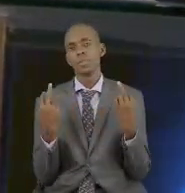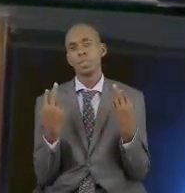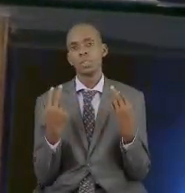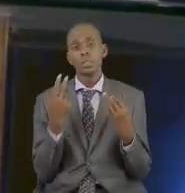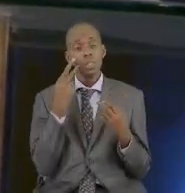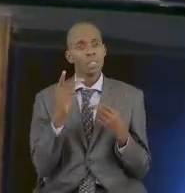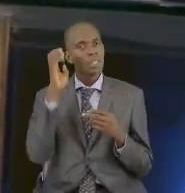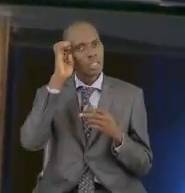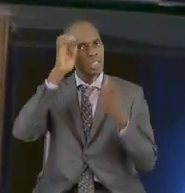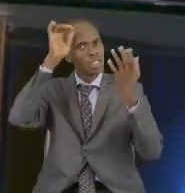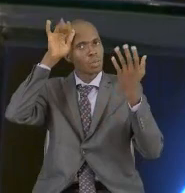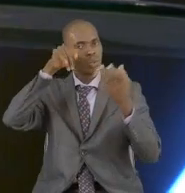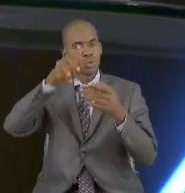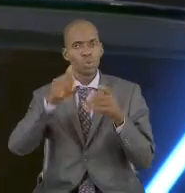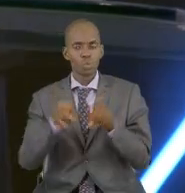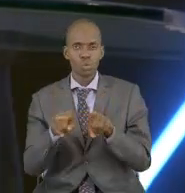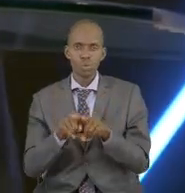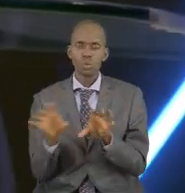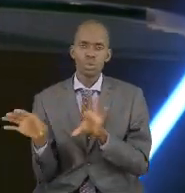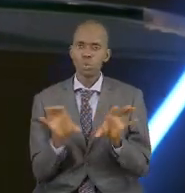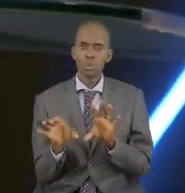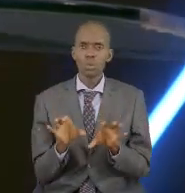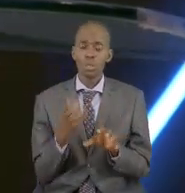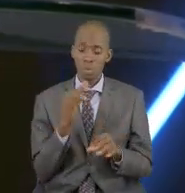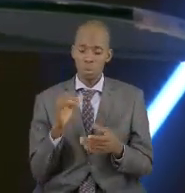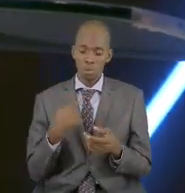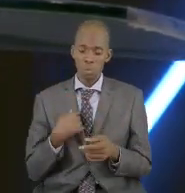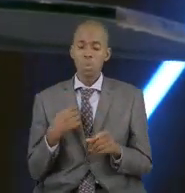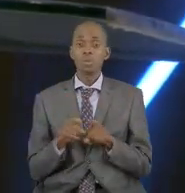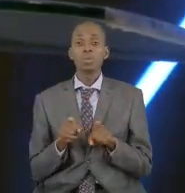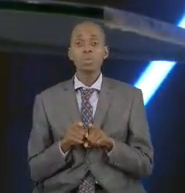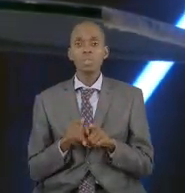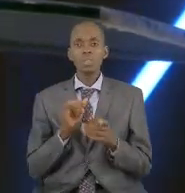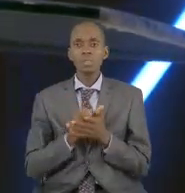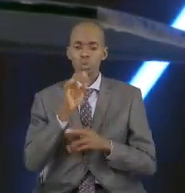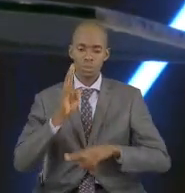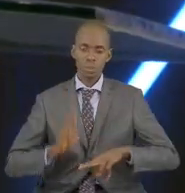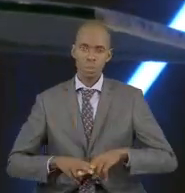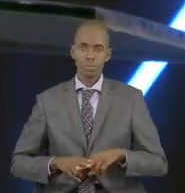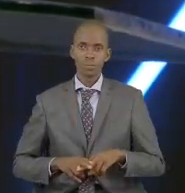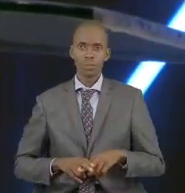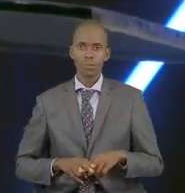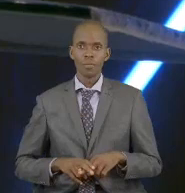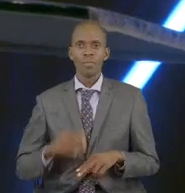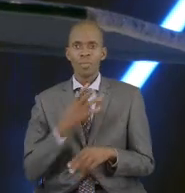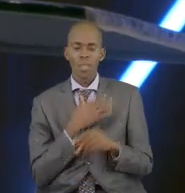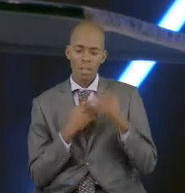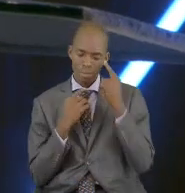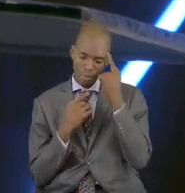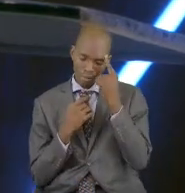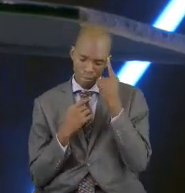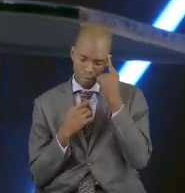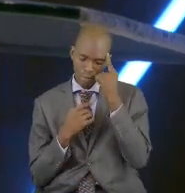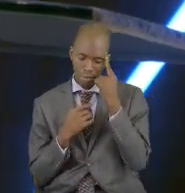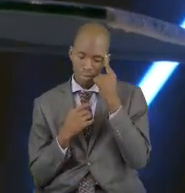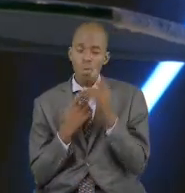you and that of me, that you sit down, that you sit back and think about what